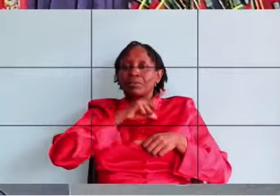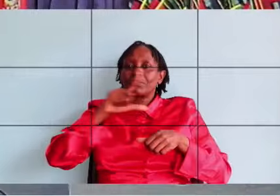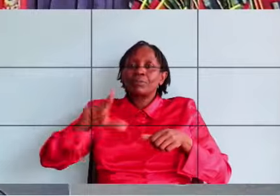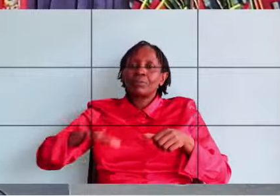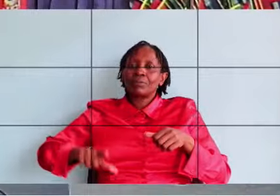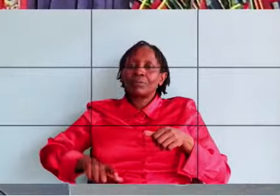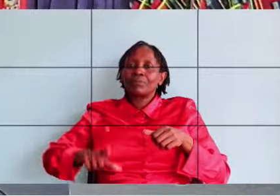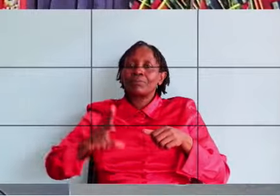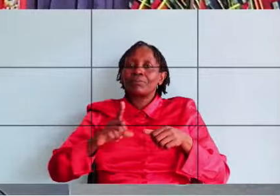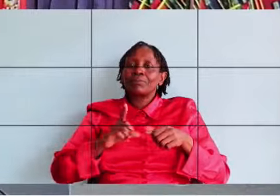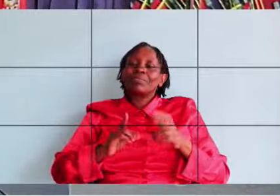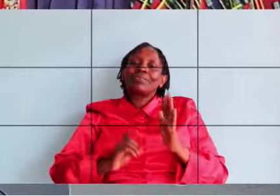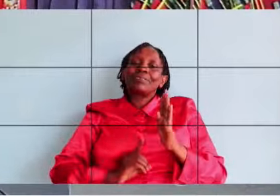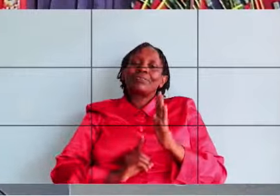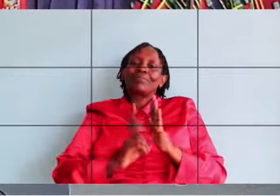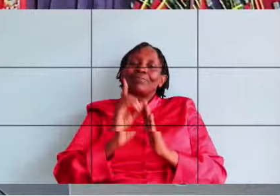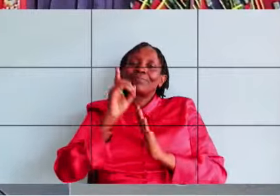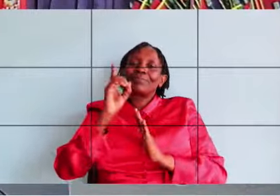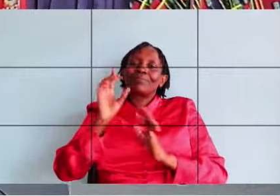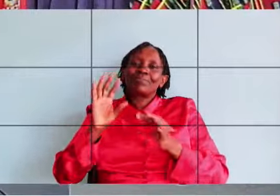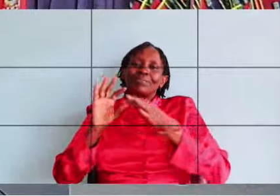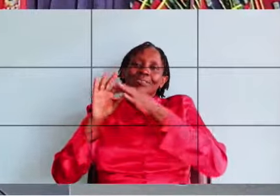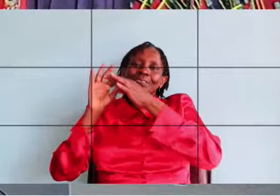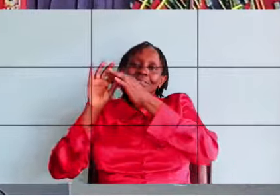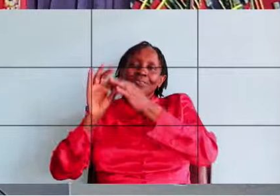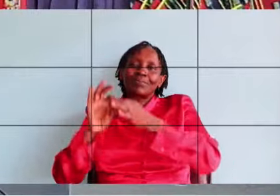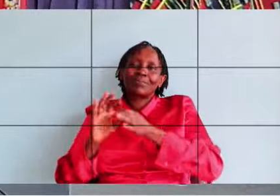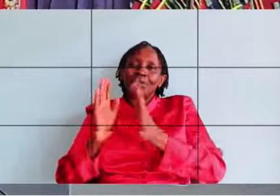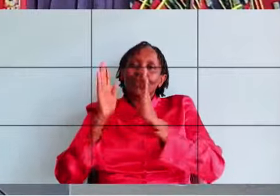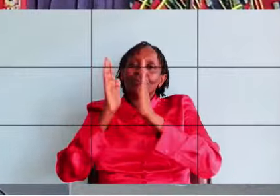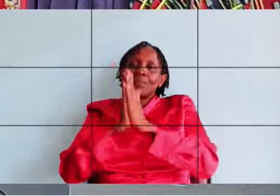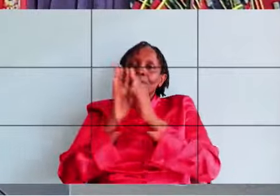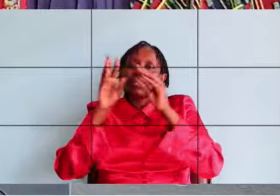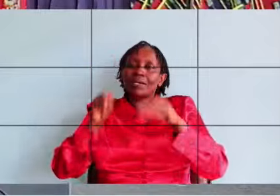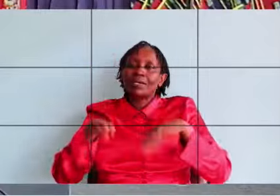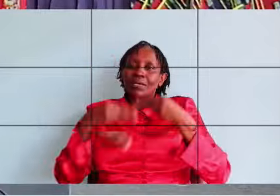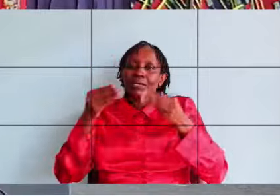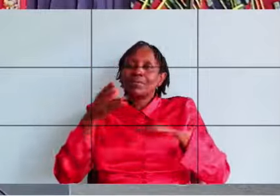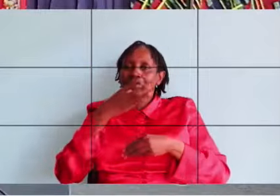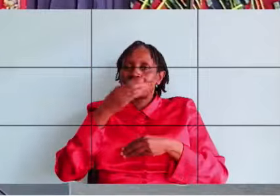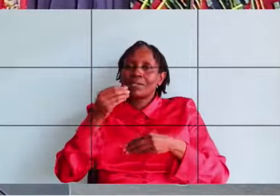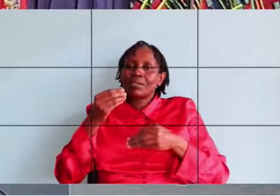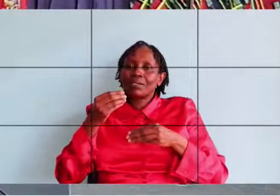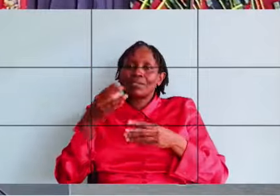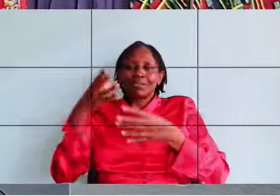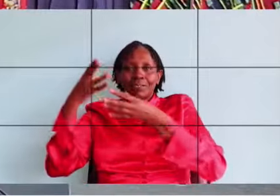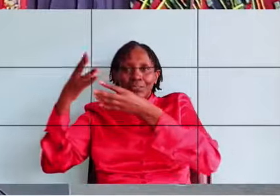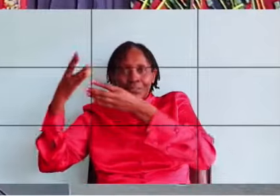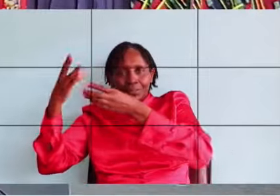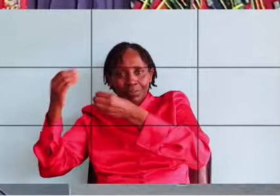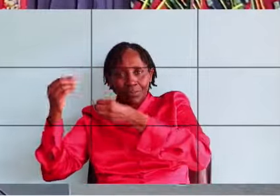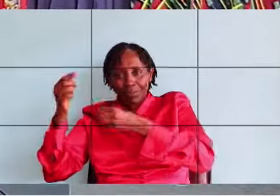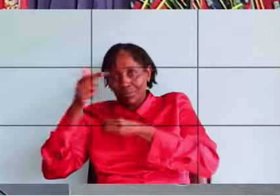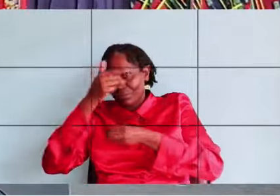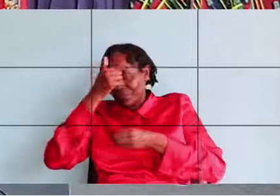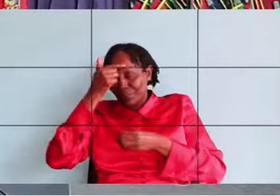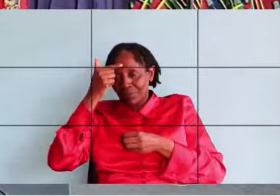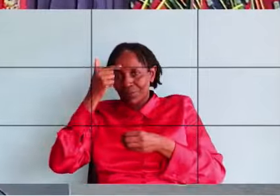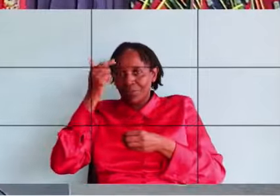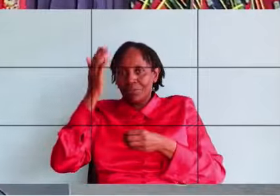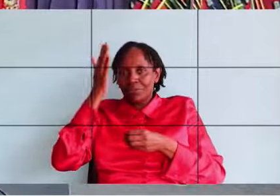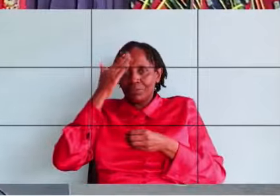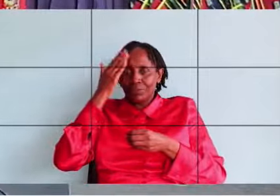culture of prayer and giving and going, we are doing it because first and foremost, we are drawing ever closer to